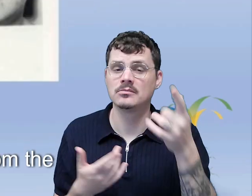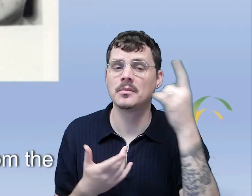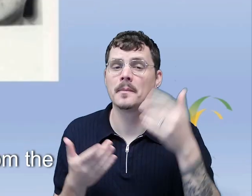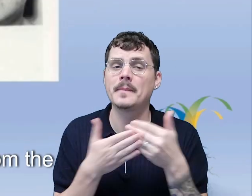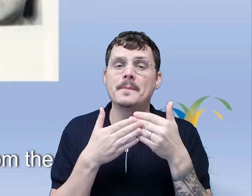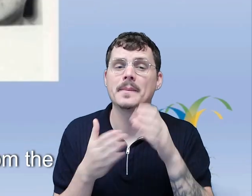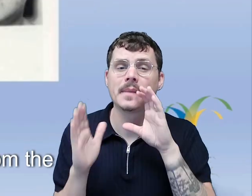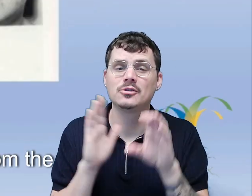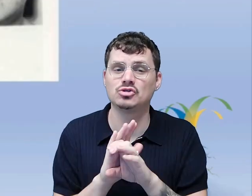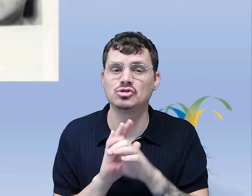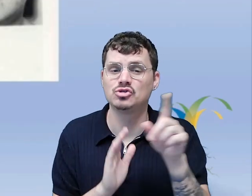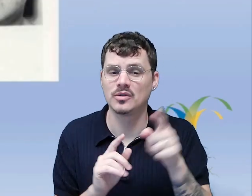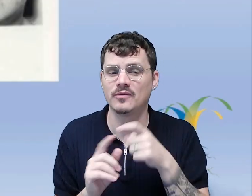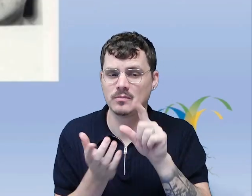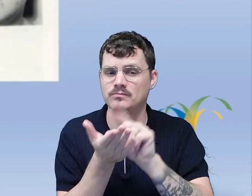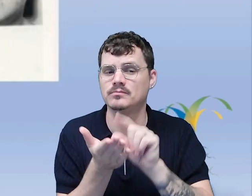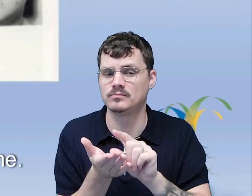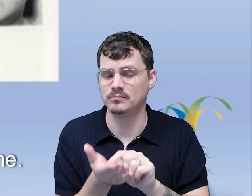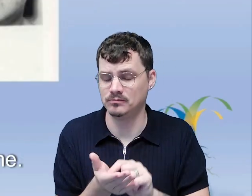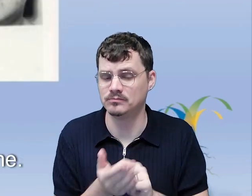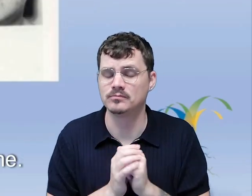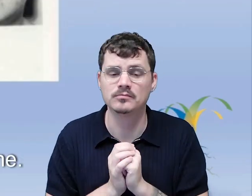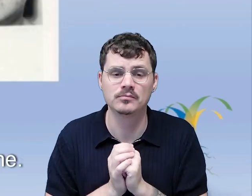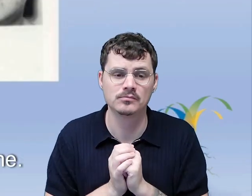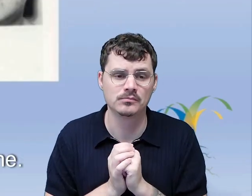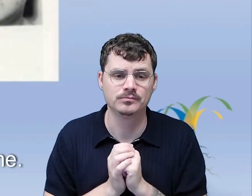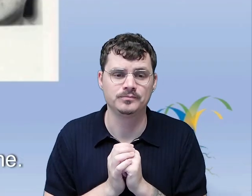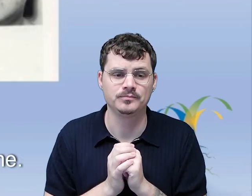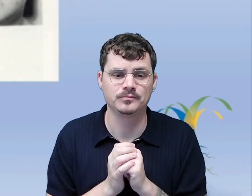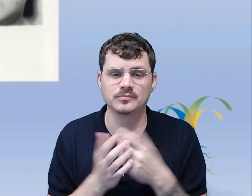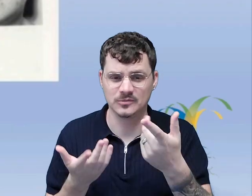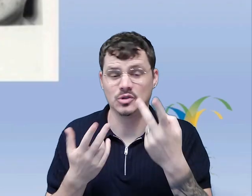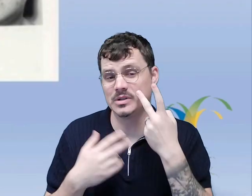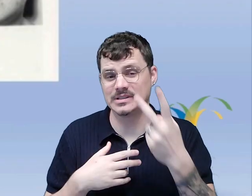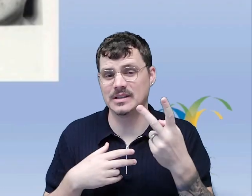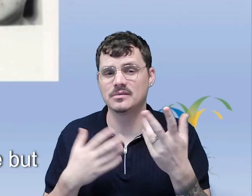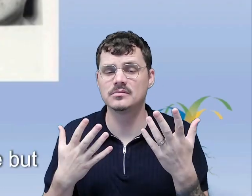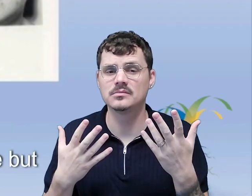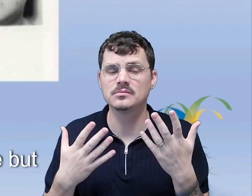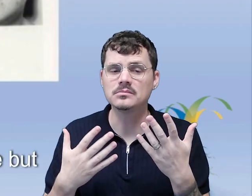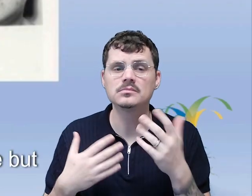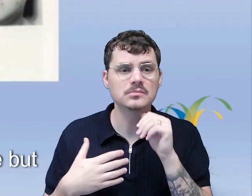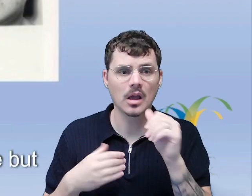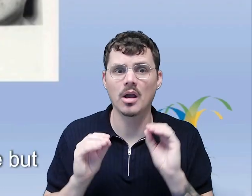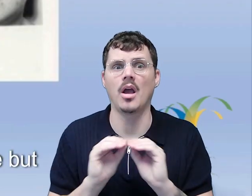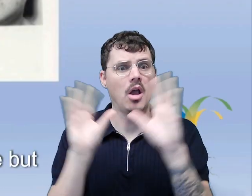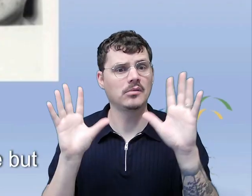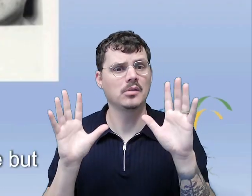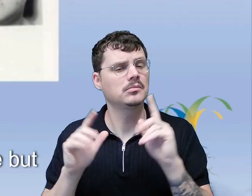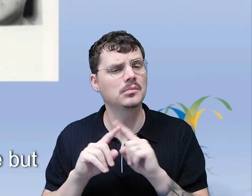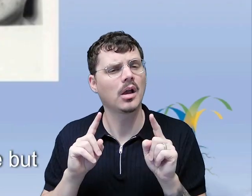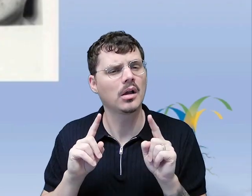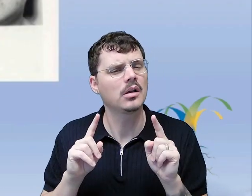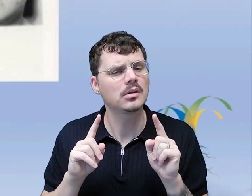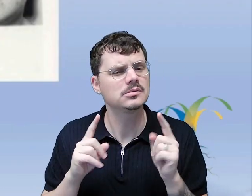some baby pictures from the textbooks on Rubinstein-Taybi syndrome. And as you can see, very